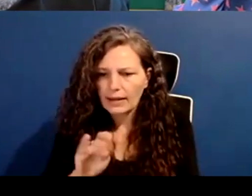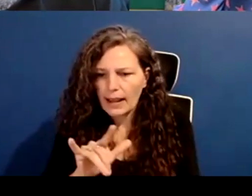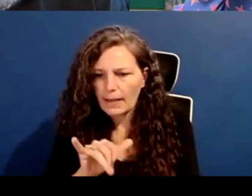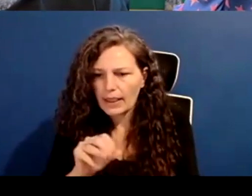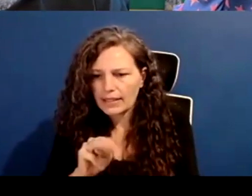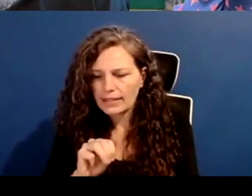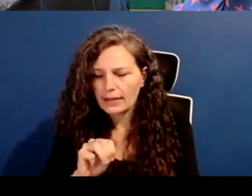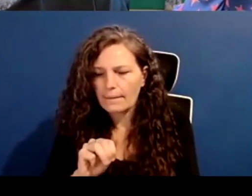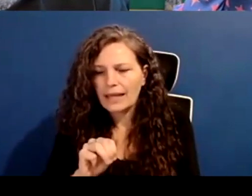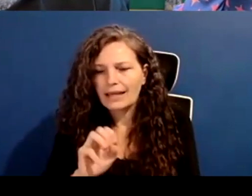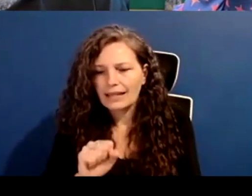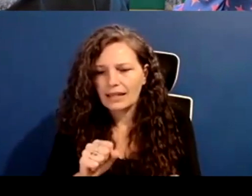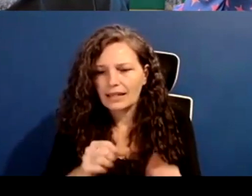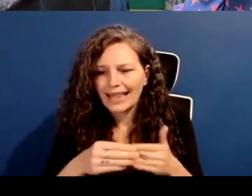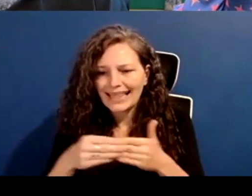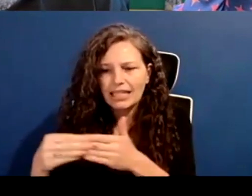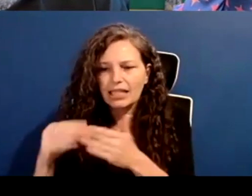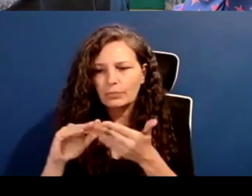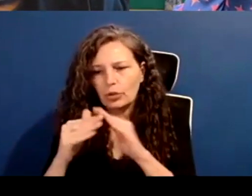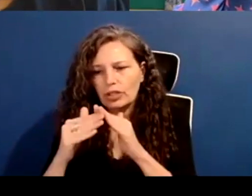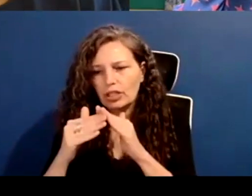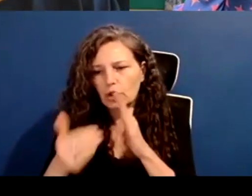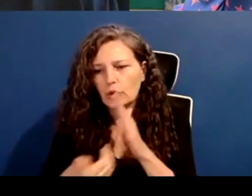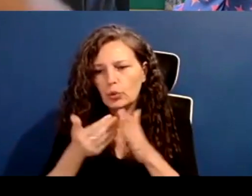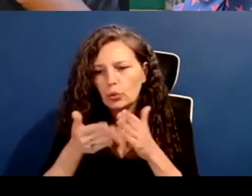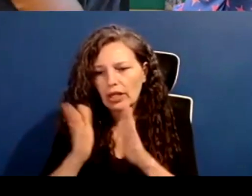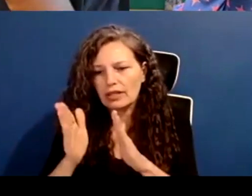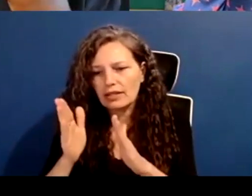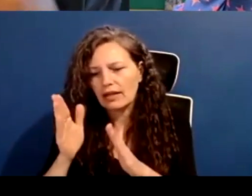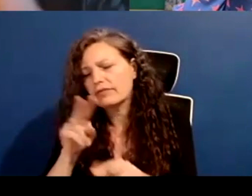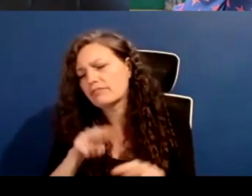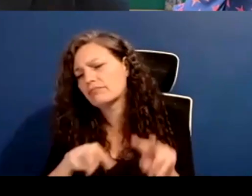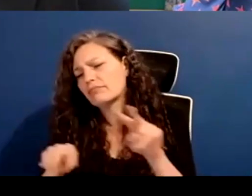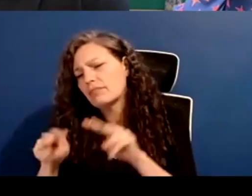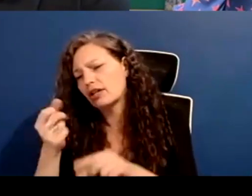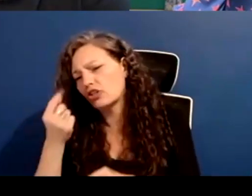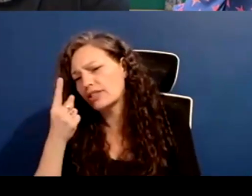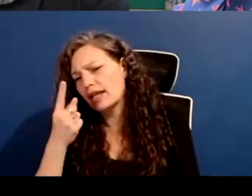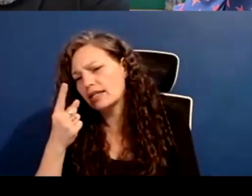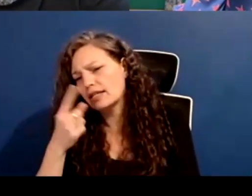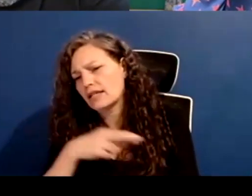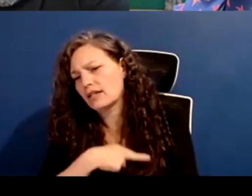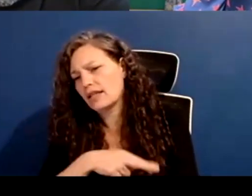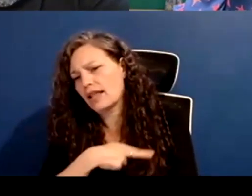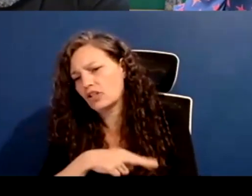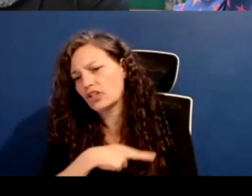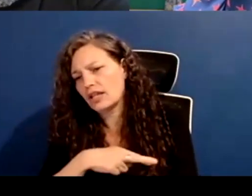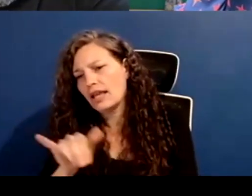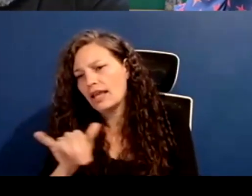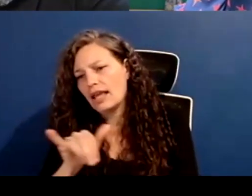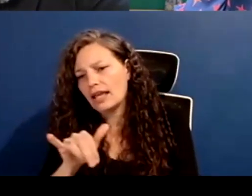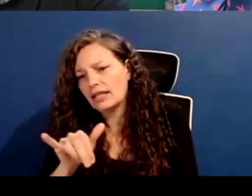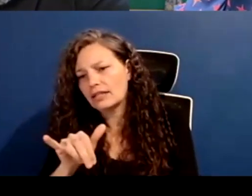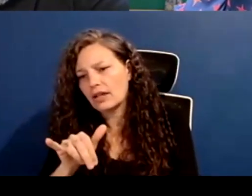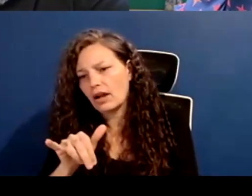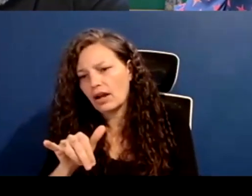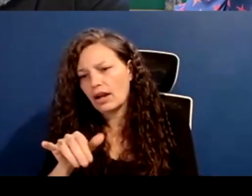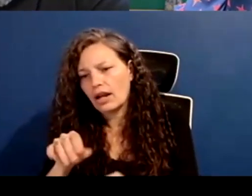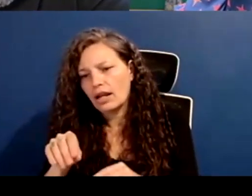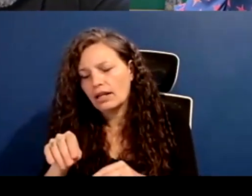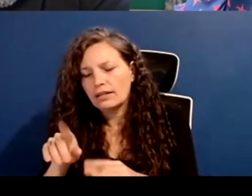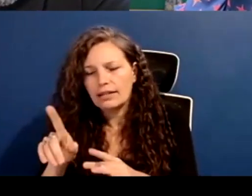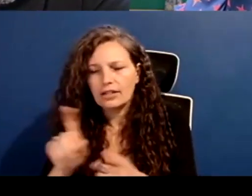theology and/or moving from alternative theologies to practical anti-ableism in Christian